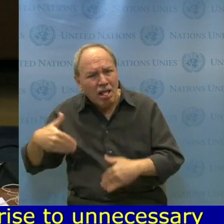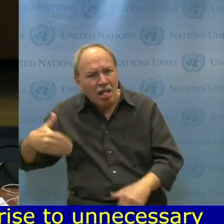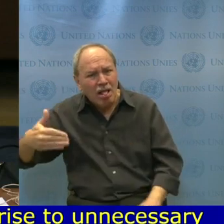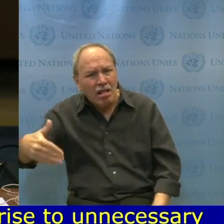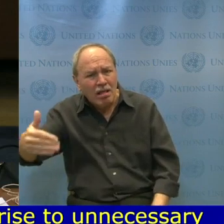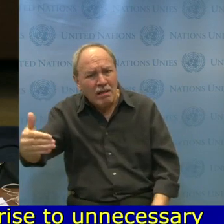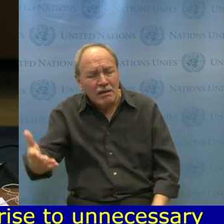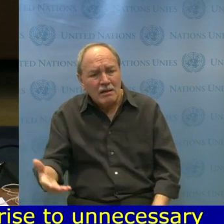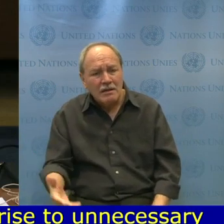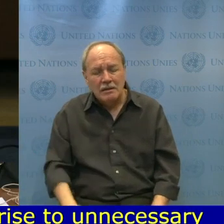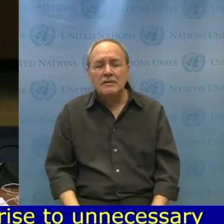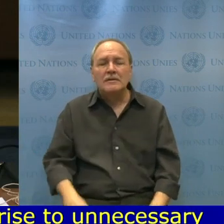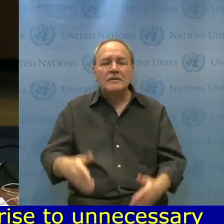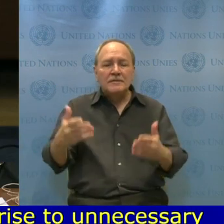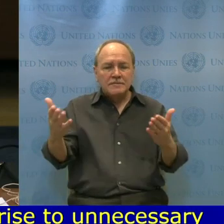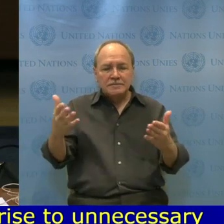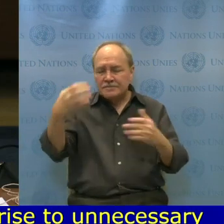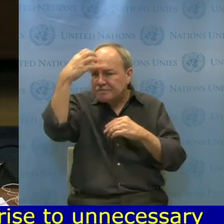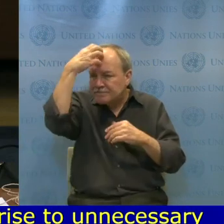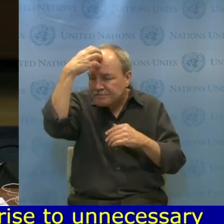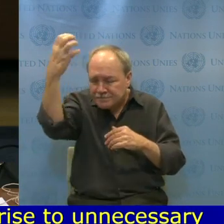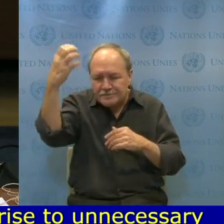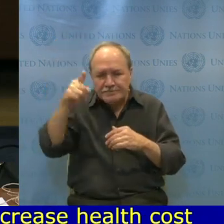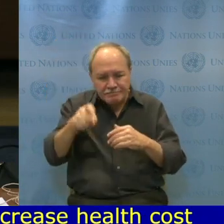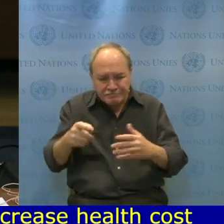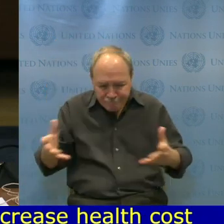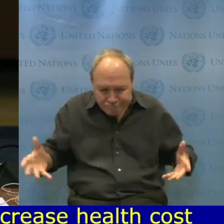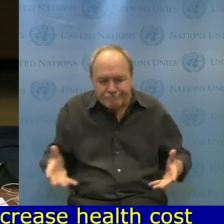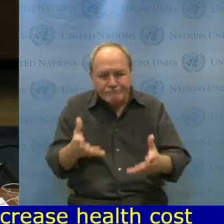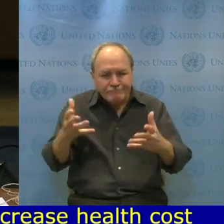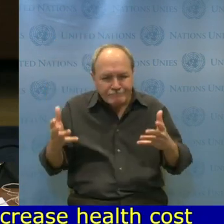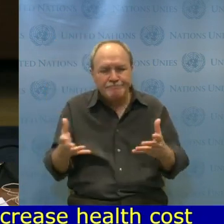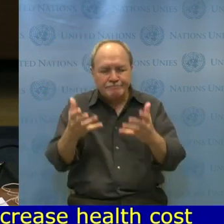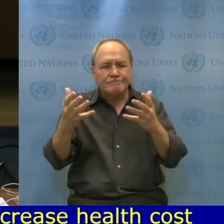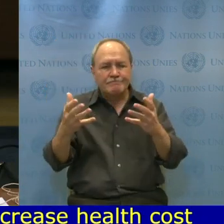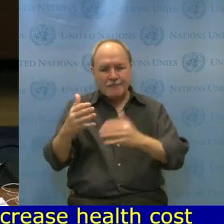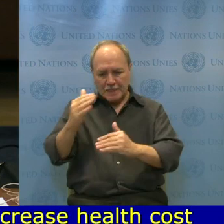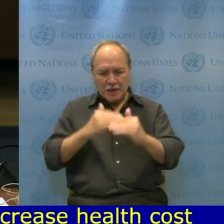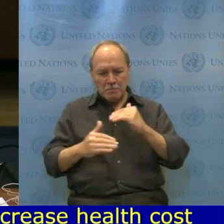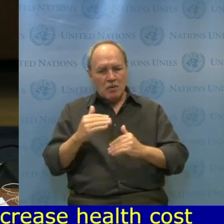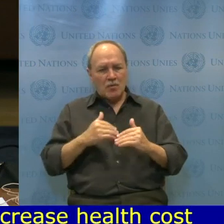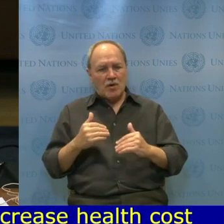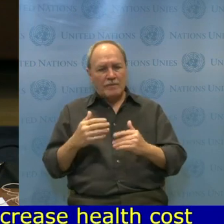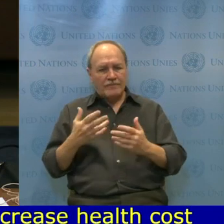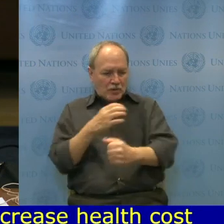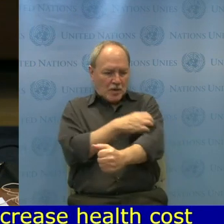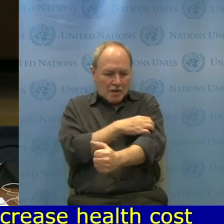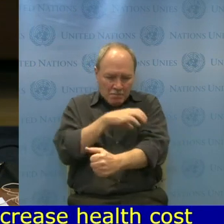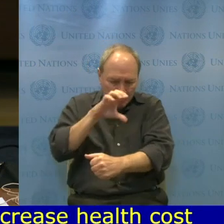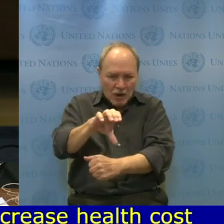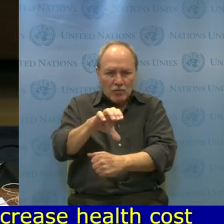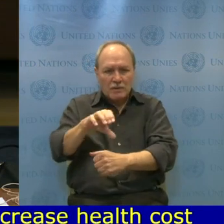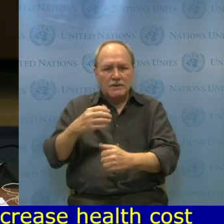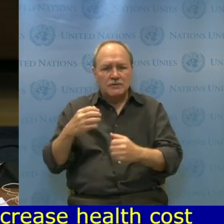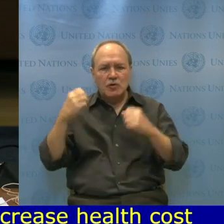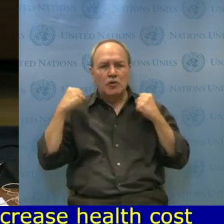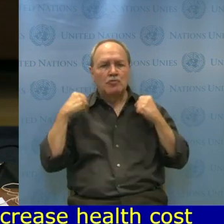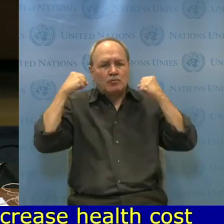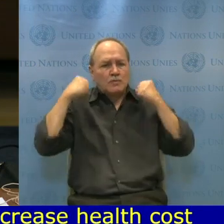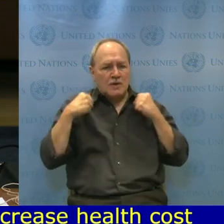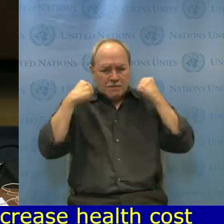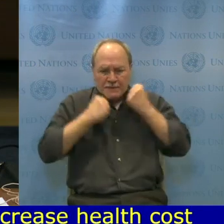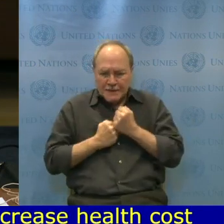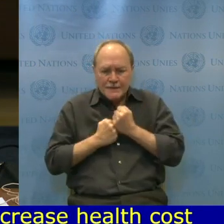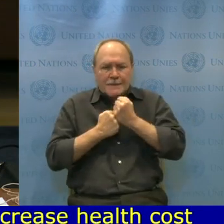states must bolster and extend programs for empowerment and rehabilitation at all levels,